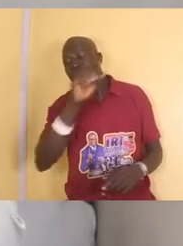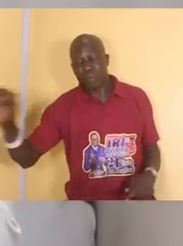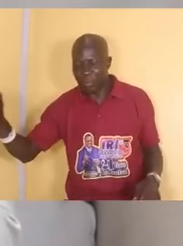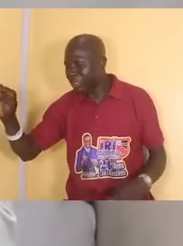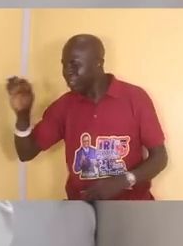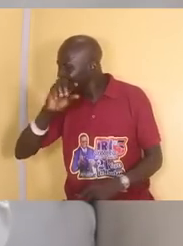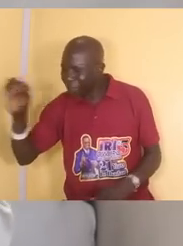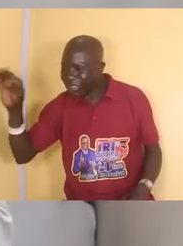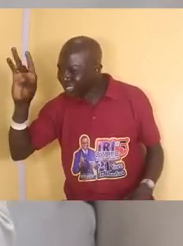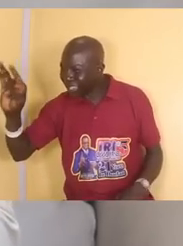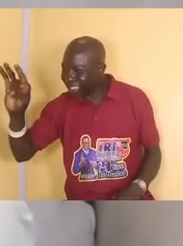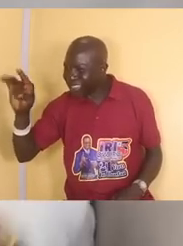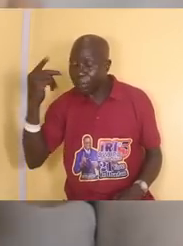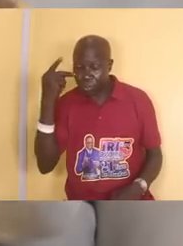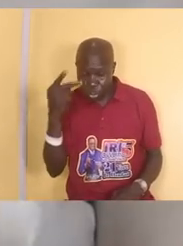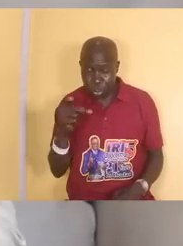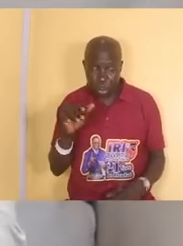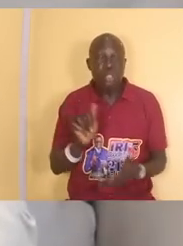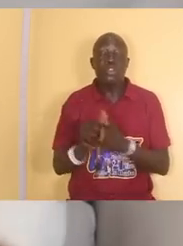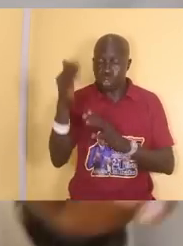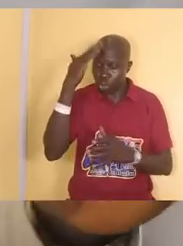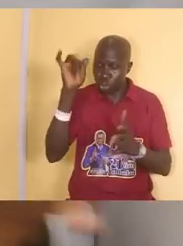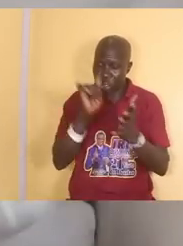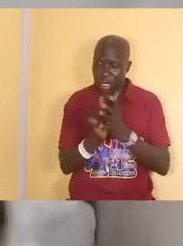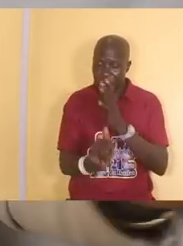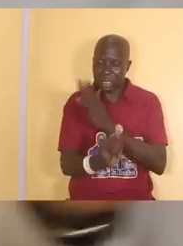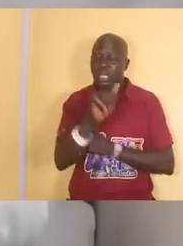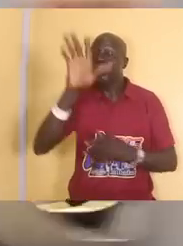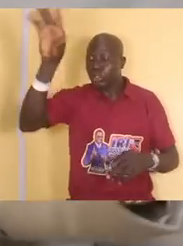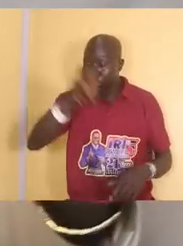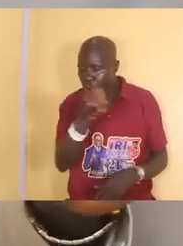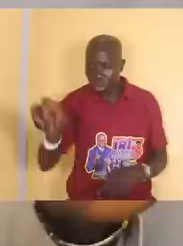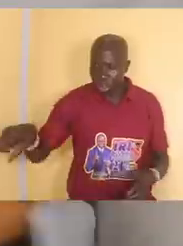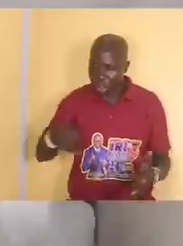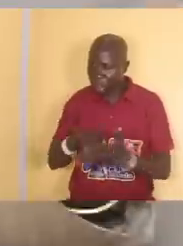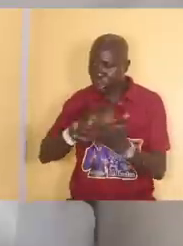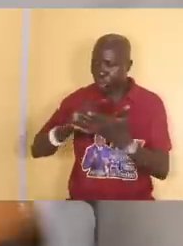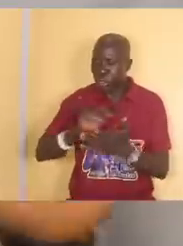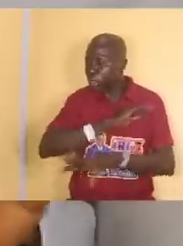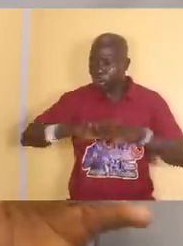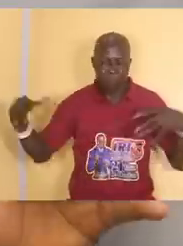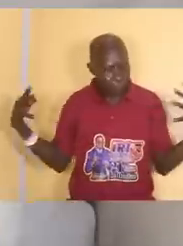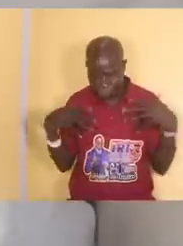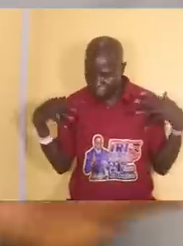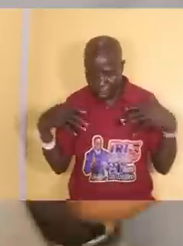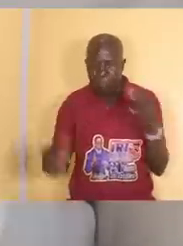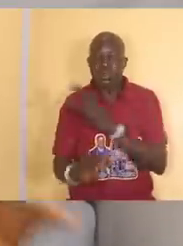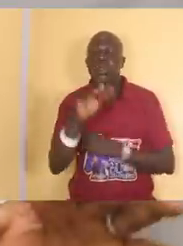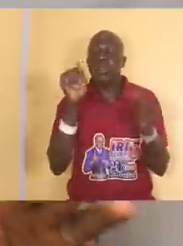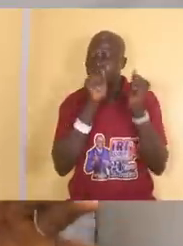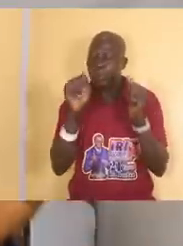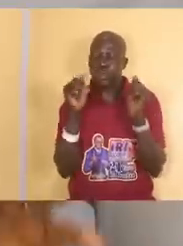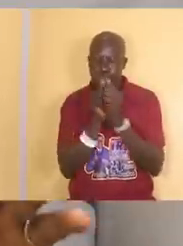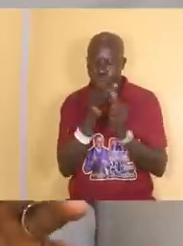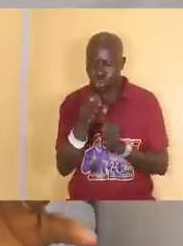That verse 8. That's what we pray. You know that. The journey of those men. Don't fear. God